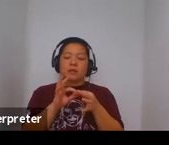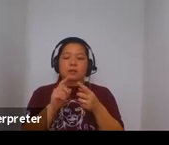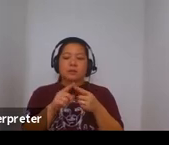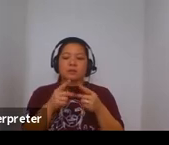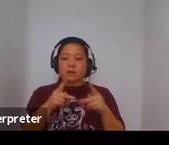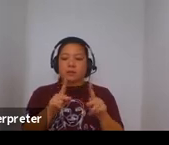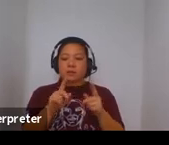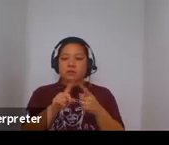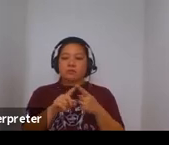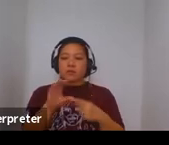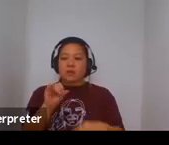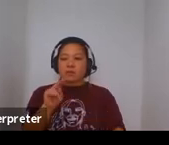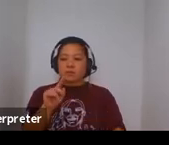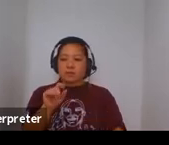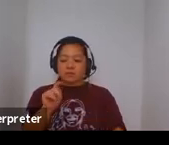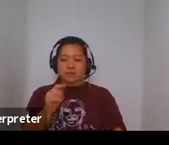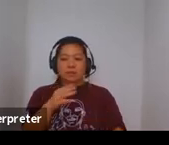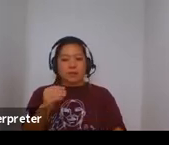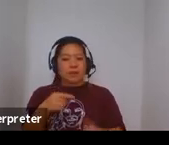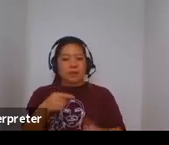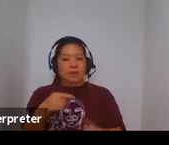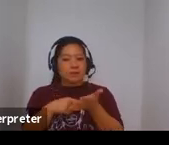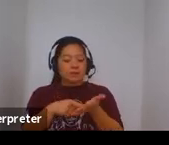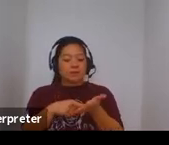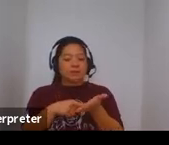consent and this,